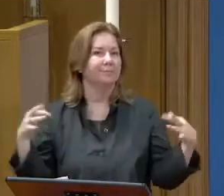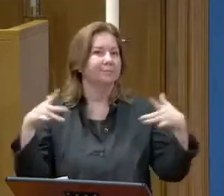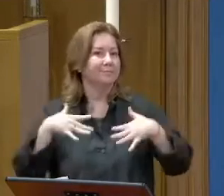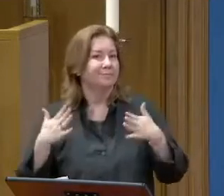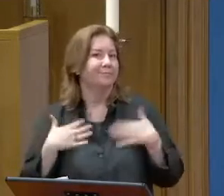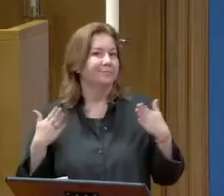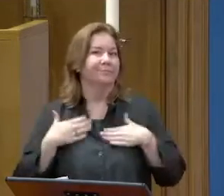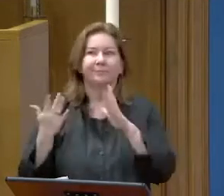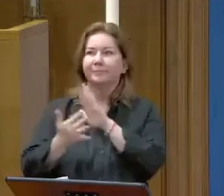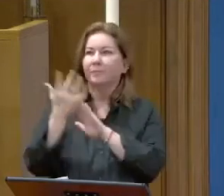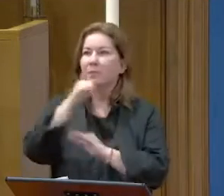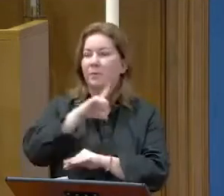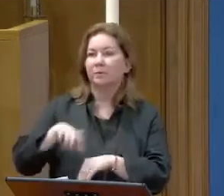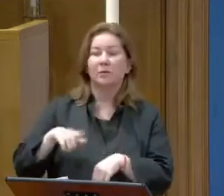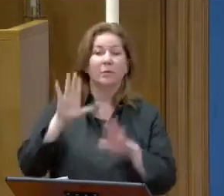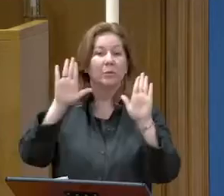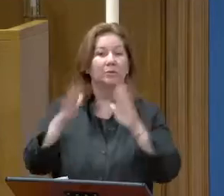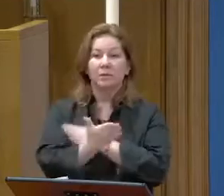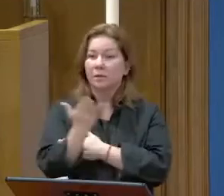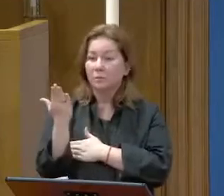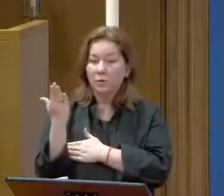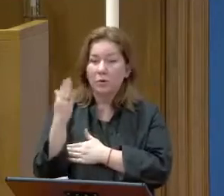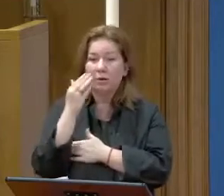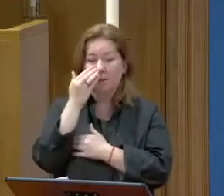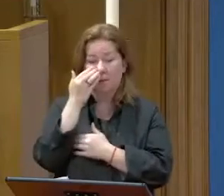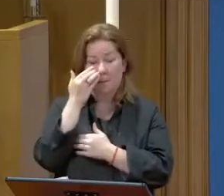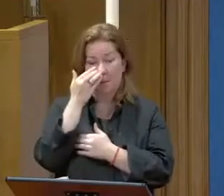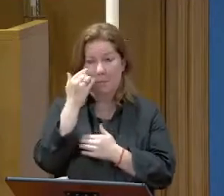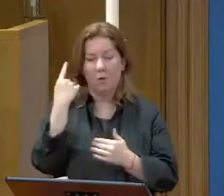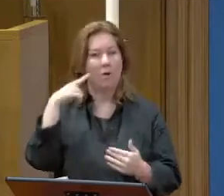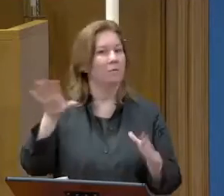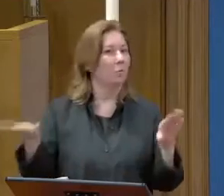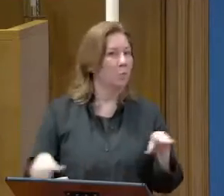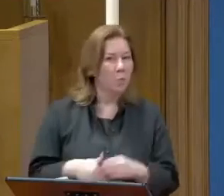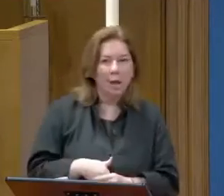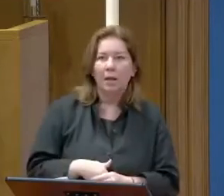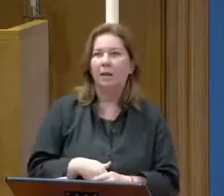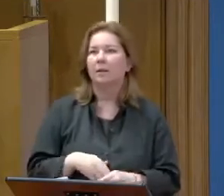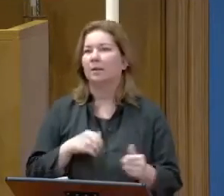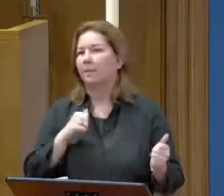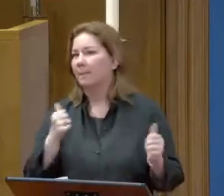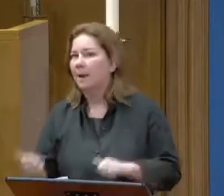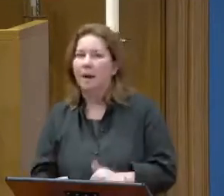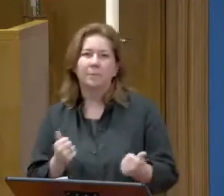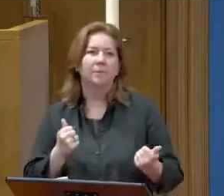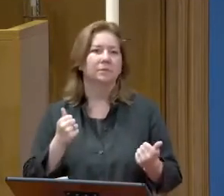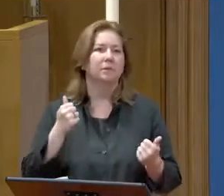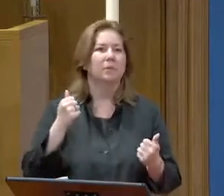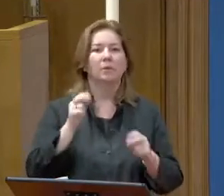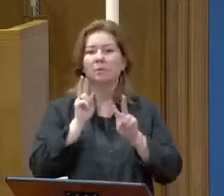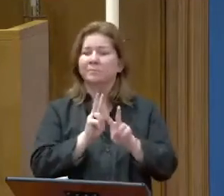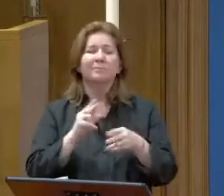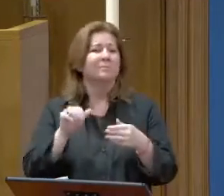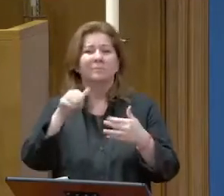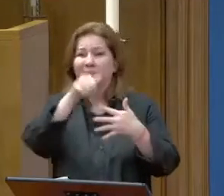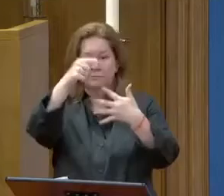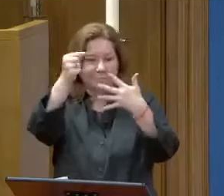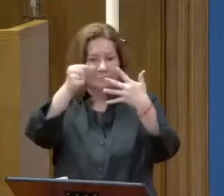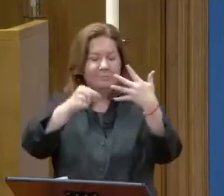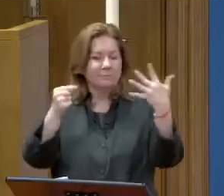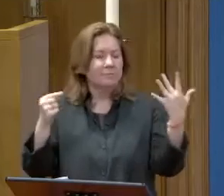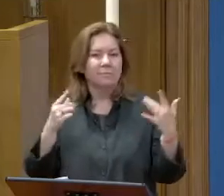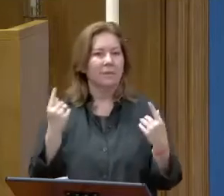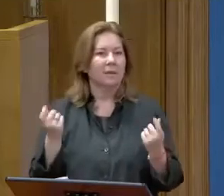joyfully praise the Lord on Sunday mornings, or we come together for weddings, or baptisms, or memorial services, or other kinds of